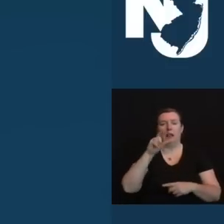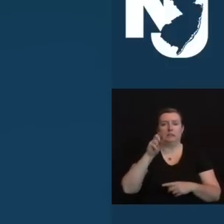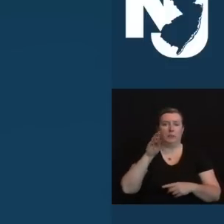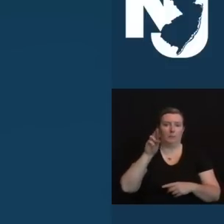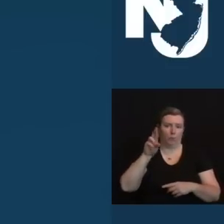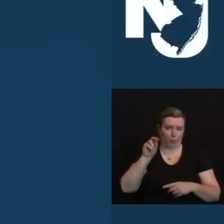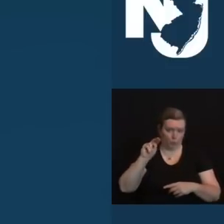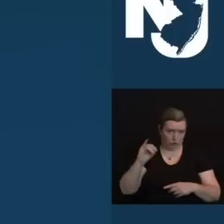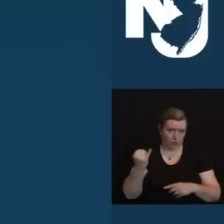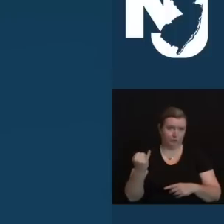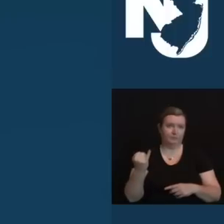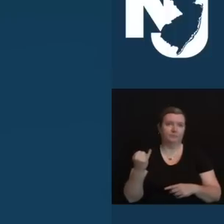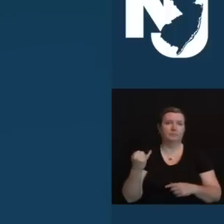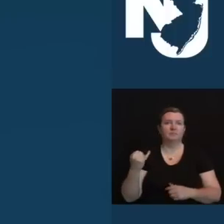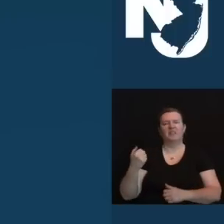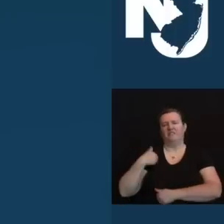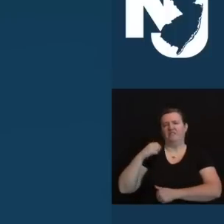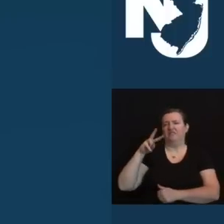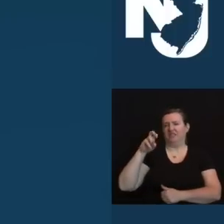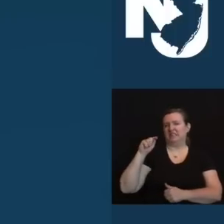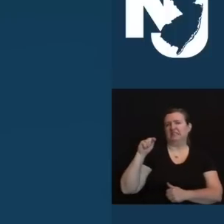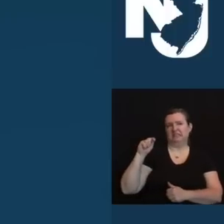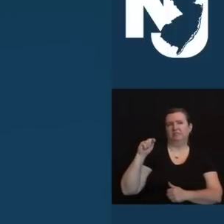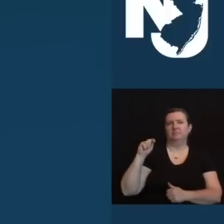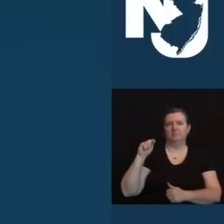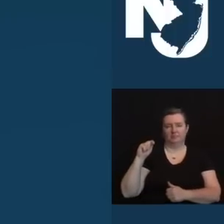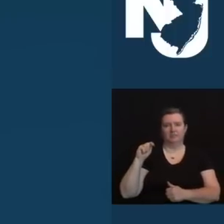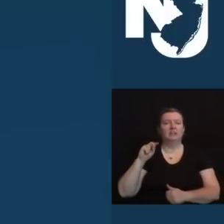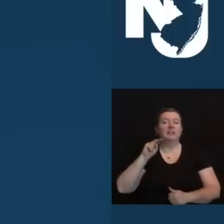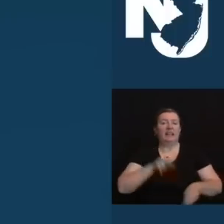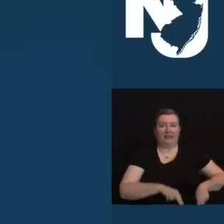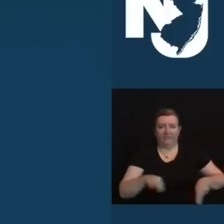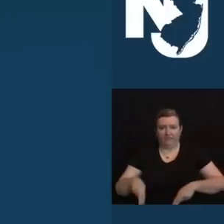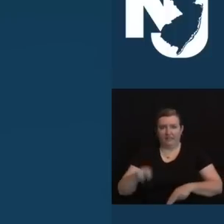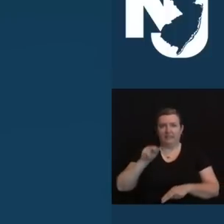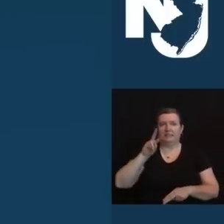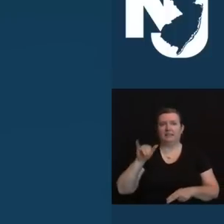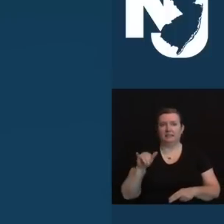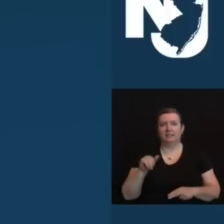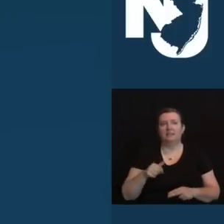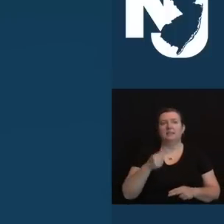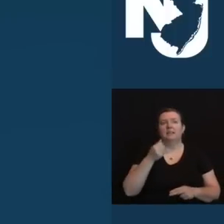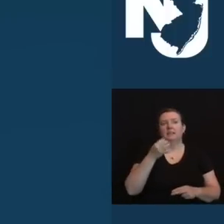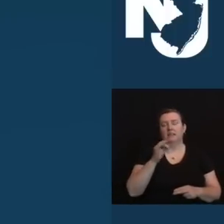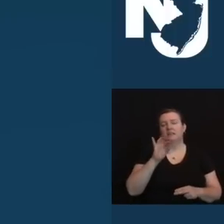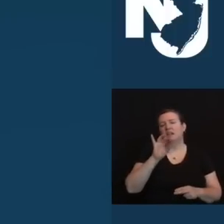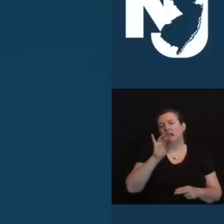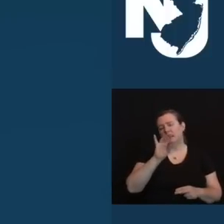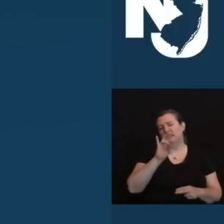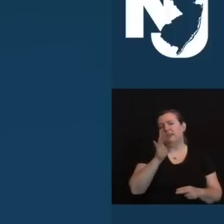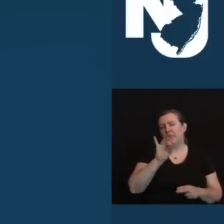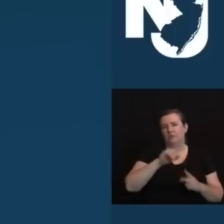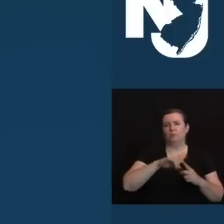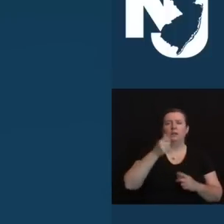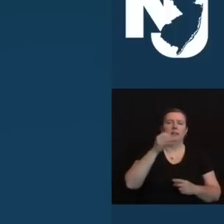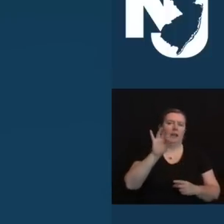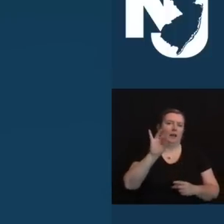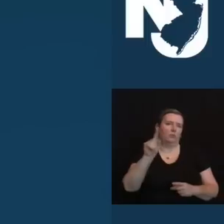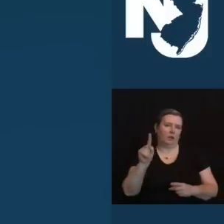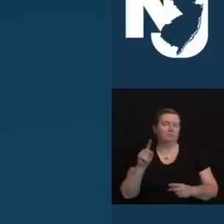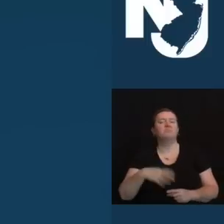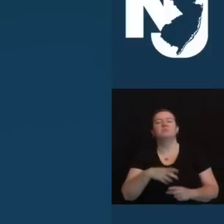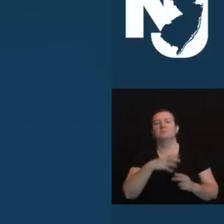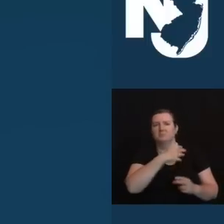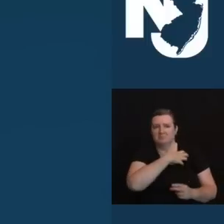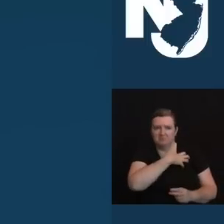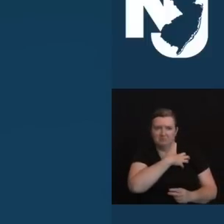was a veteran, a member of the United States Navy from 1978 through 1981, and he earned an Expeditionary Medal for his service. After